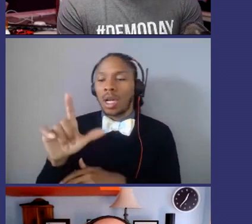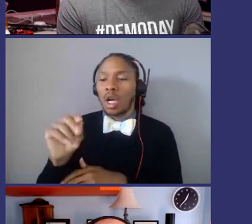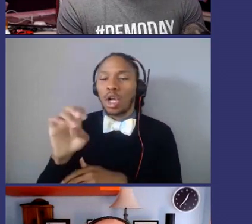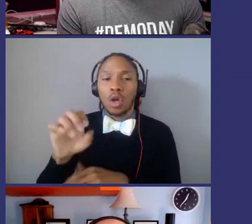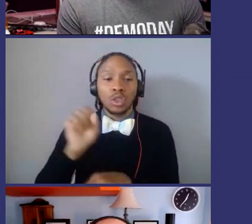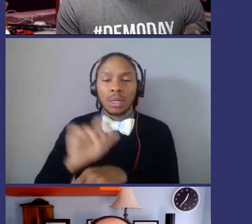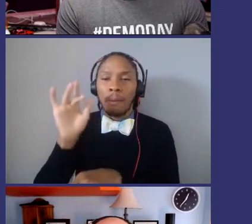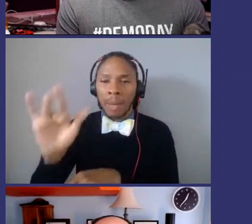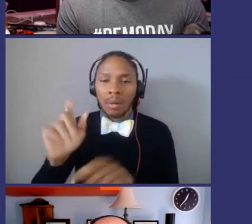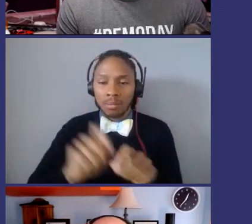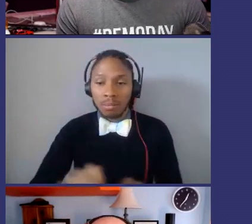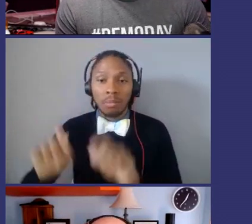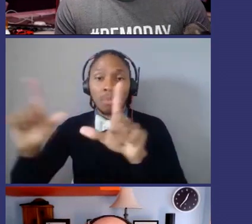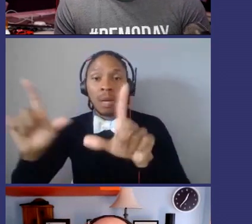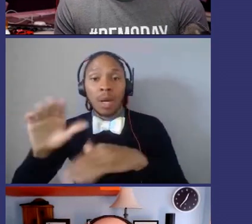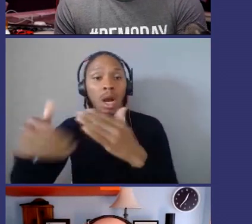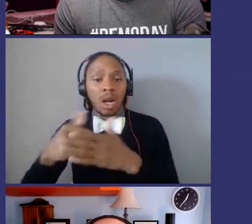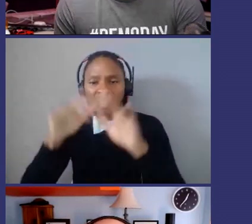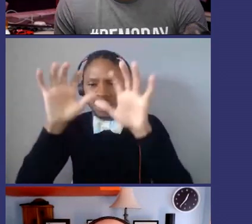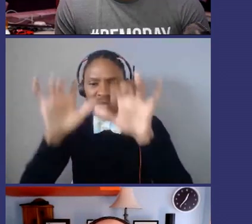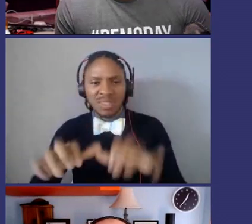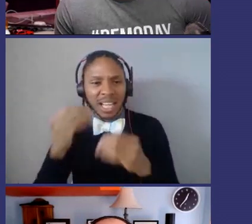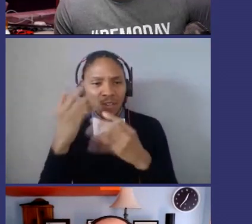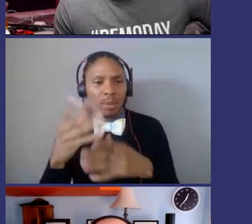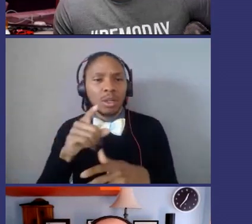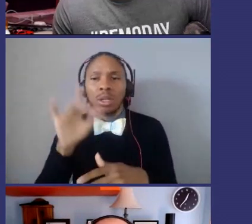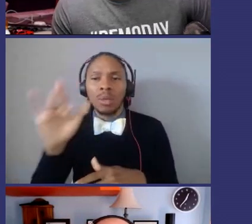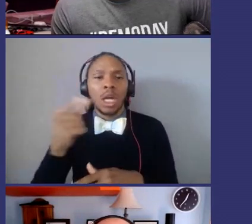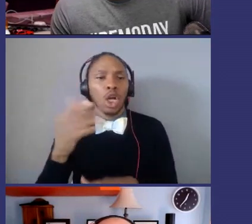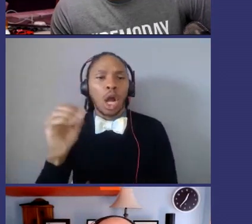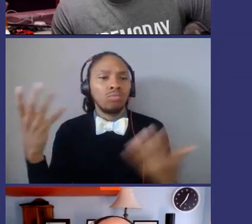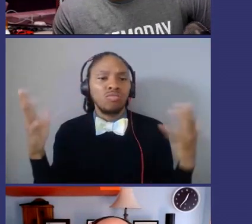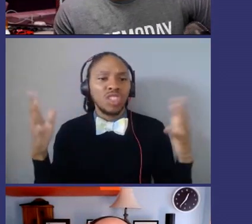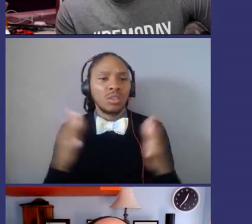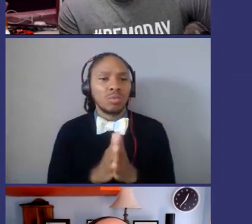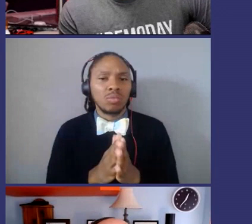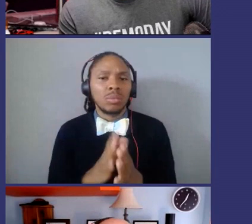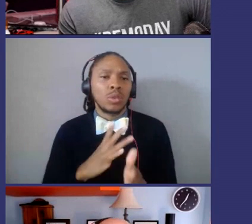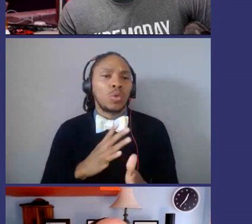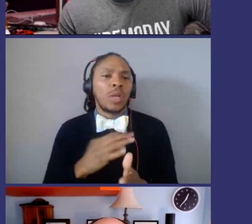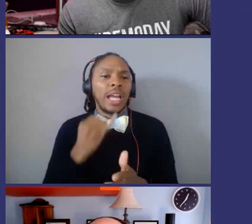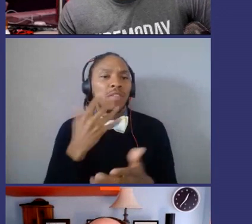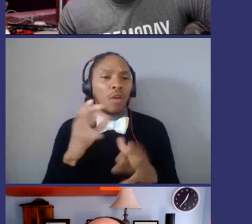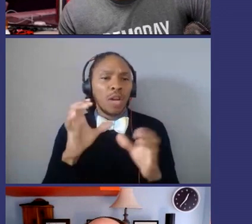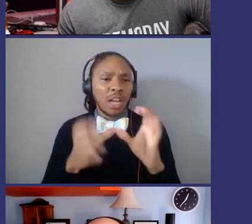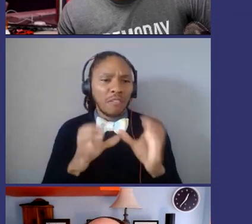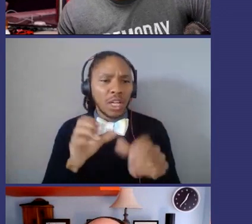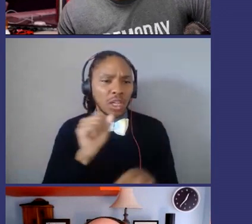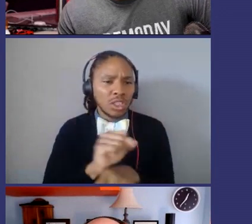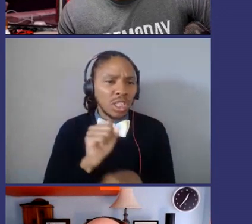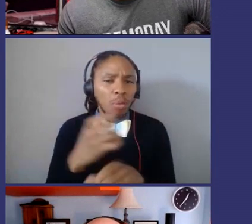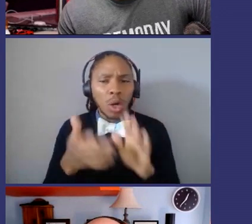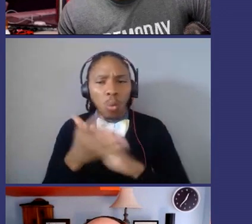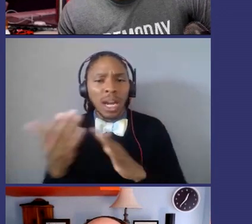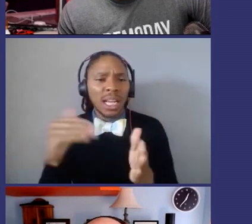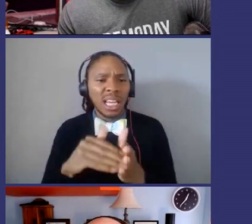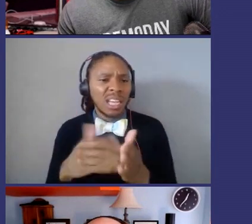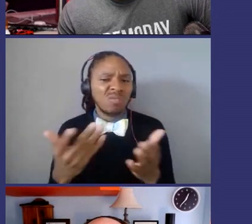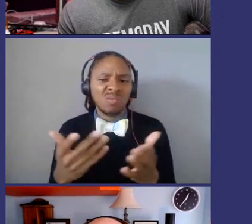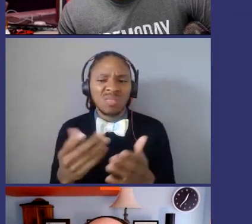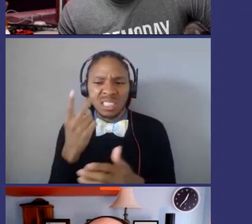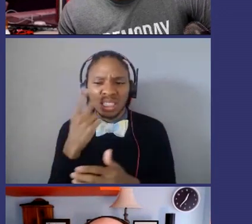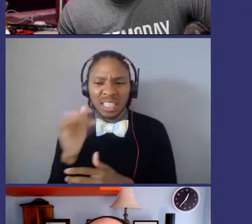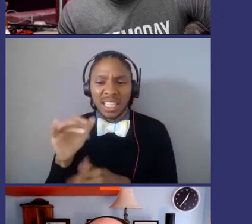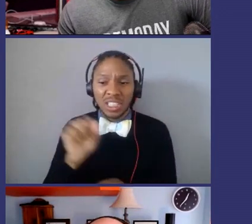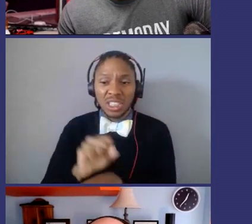we populate all that stuff for you, and you just hit go. So this is really nice. If you already configured a job, you just want to run it again, and you can see that